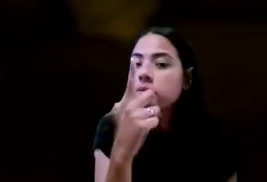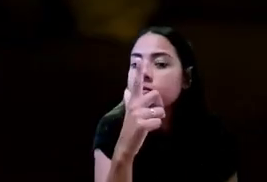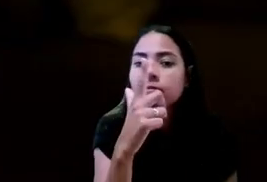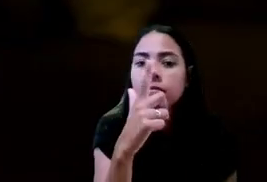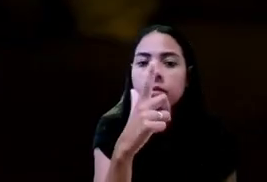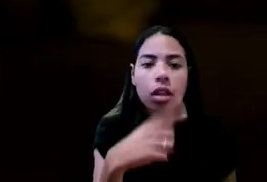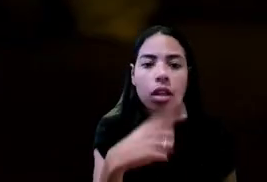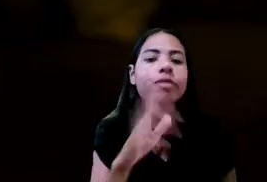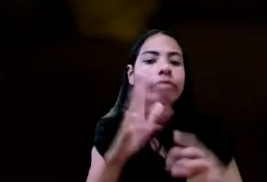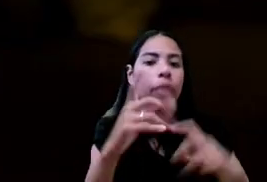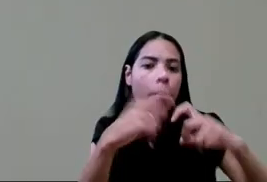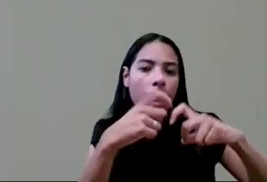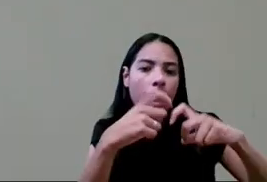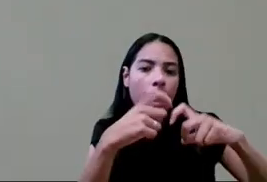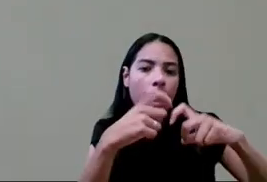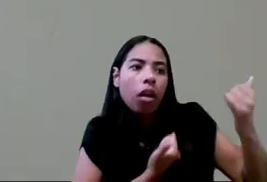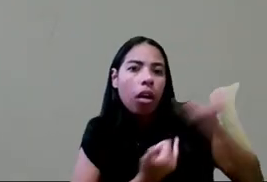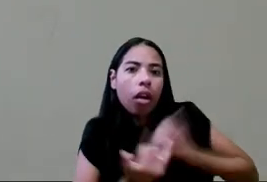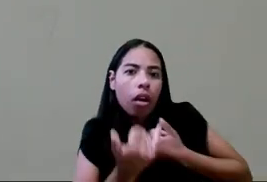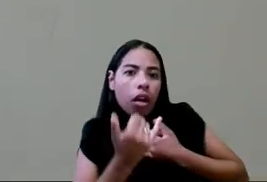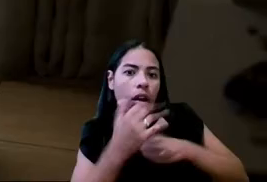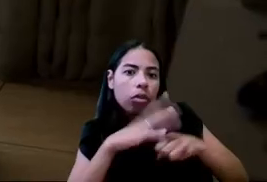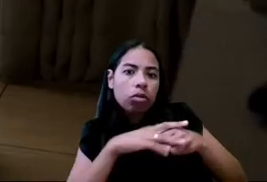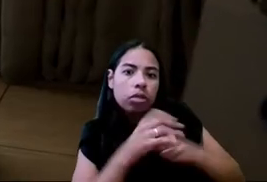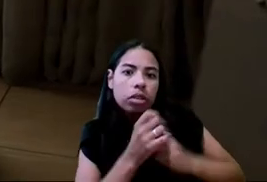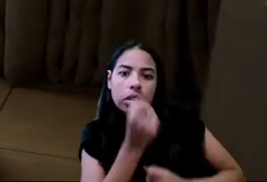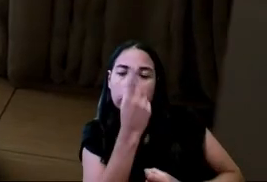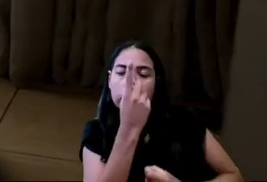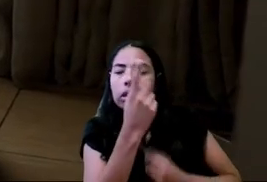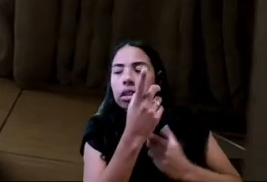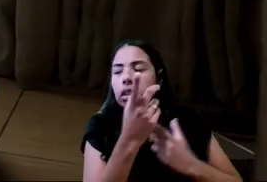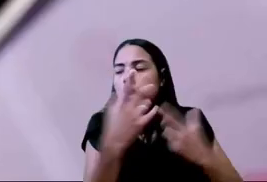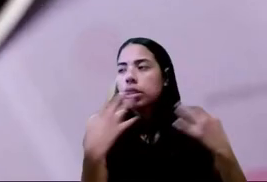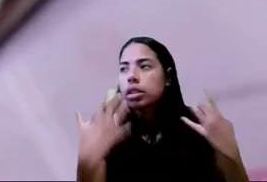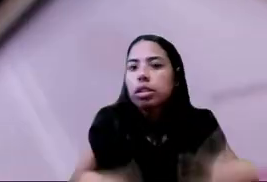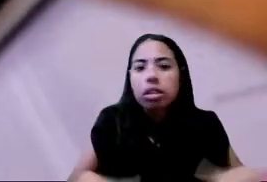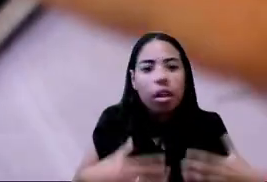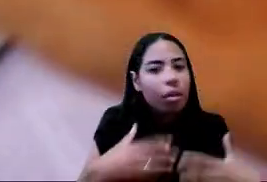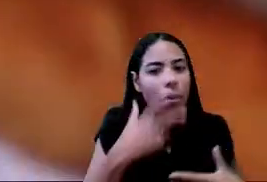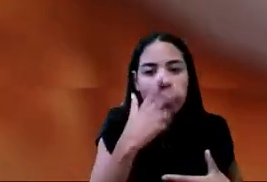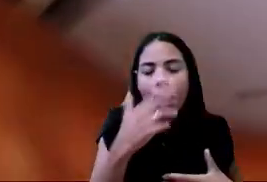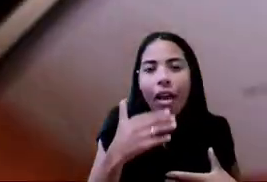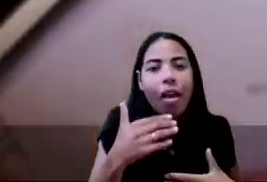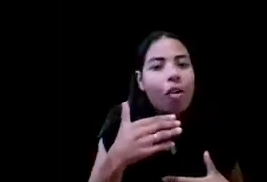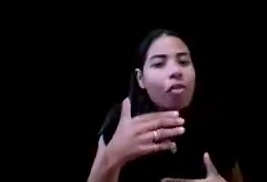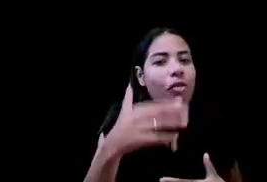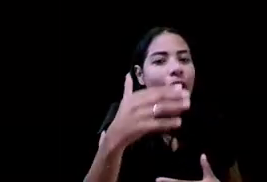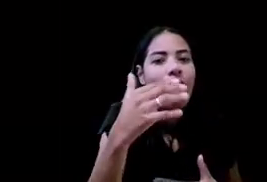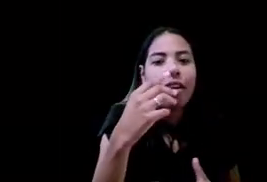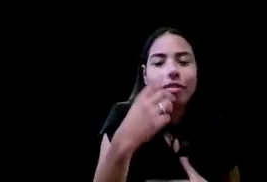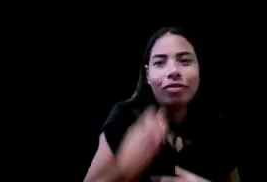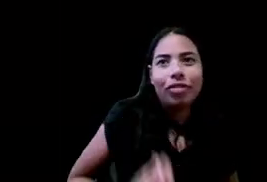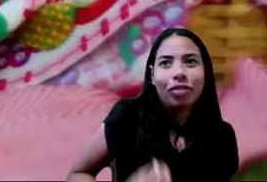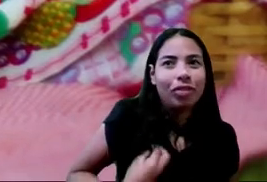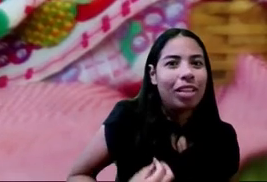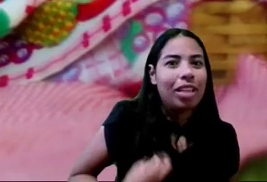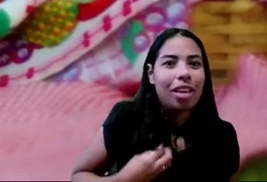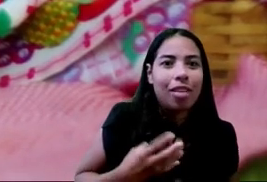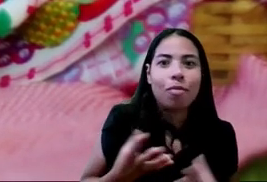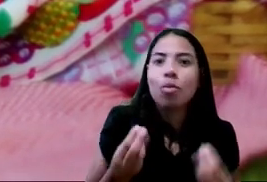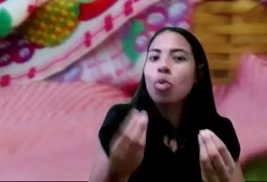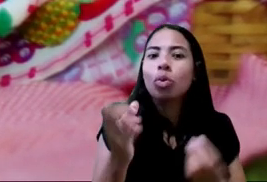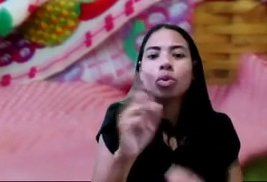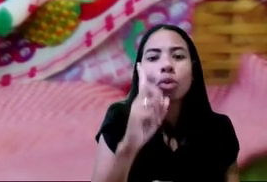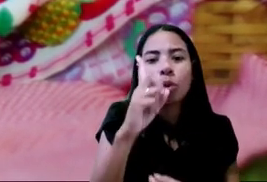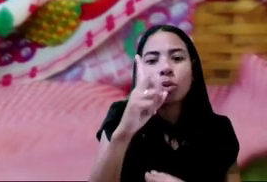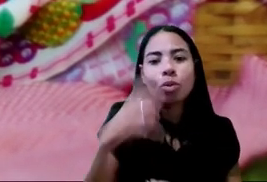no cure. The doctor, when he came with the diagnosis, he said that he might not